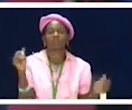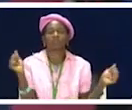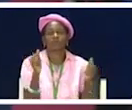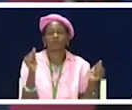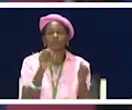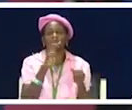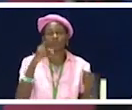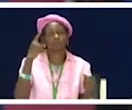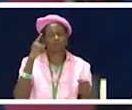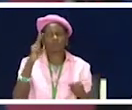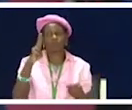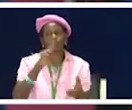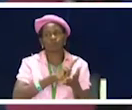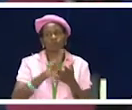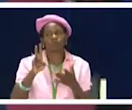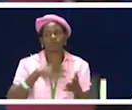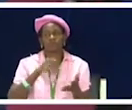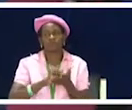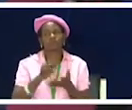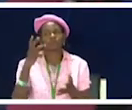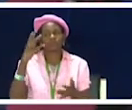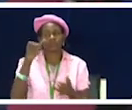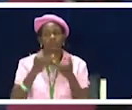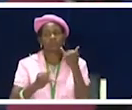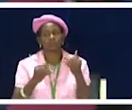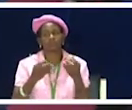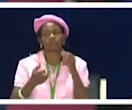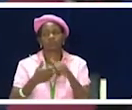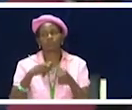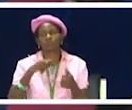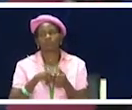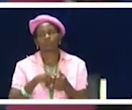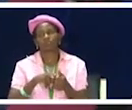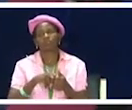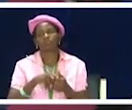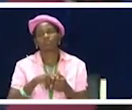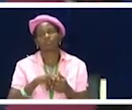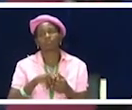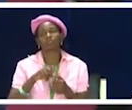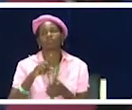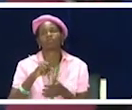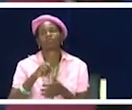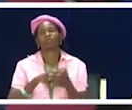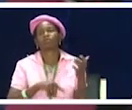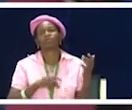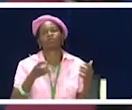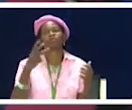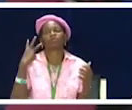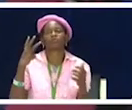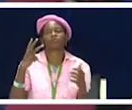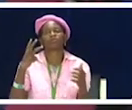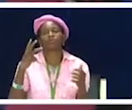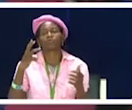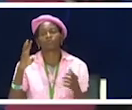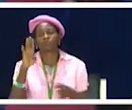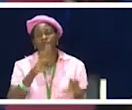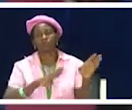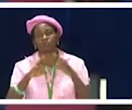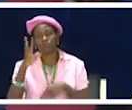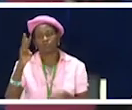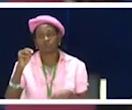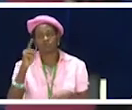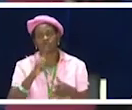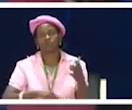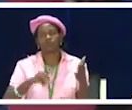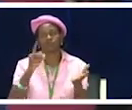And that was the end of the problem. What was what was troubling him, what doctors